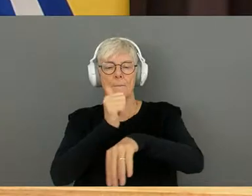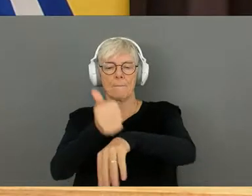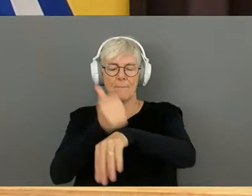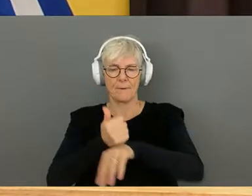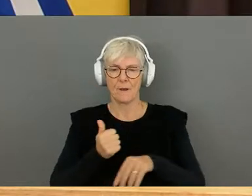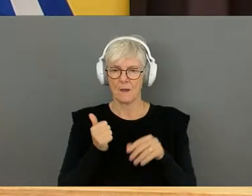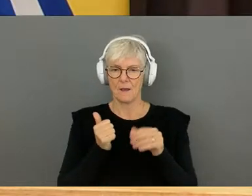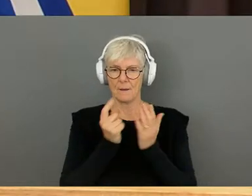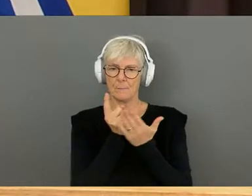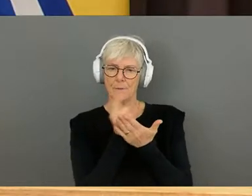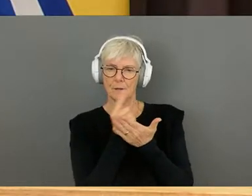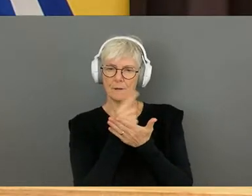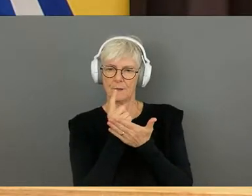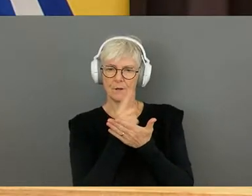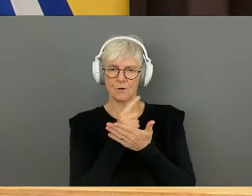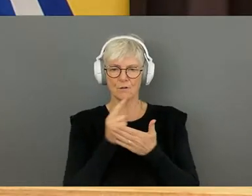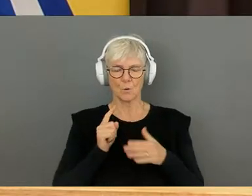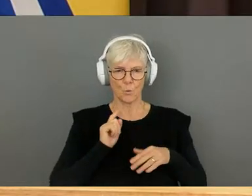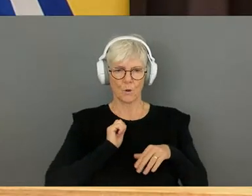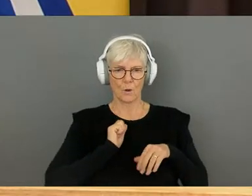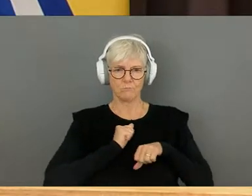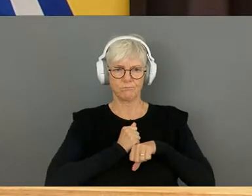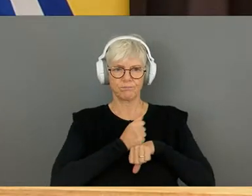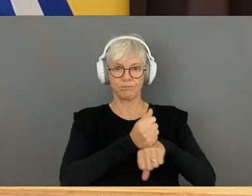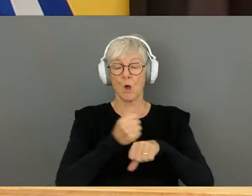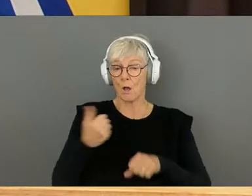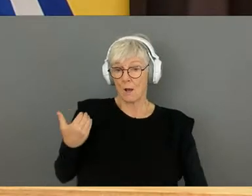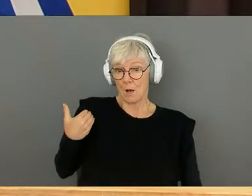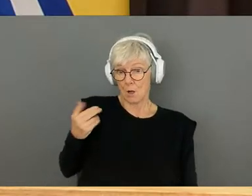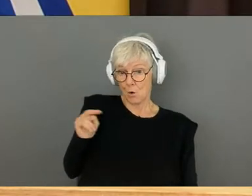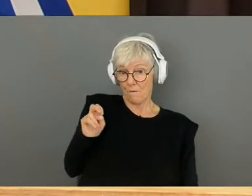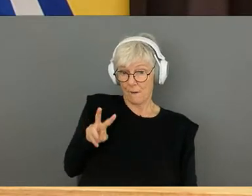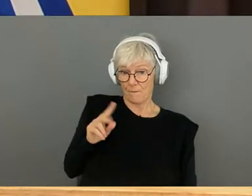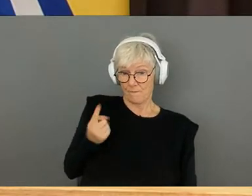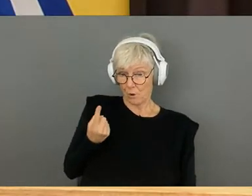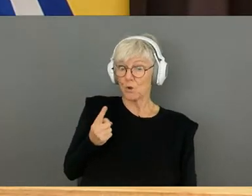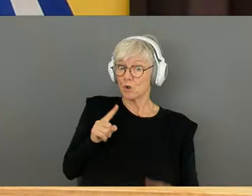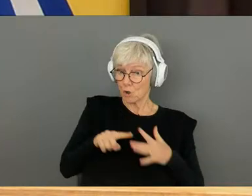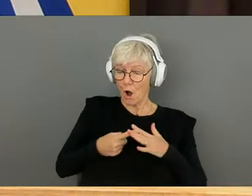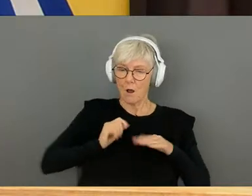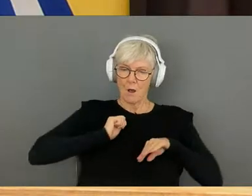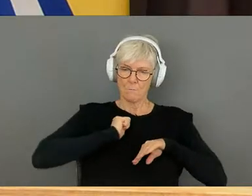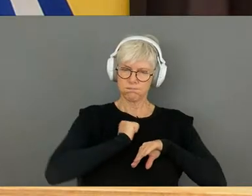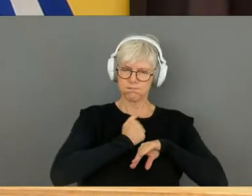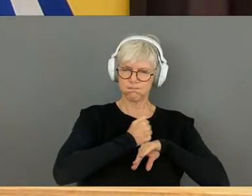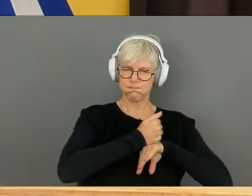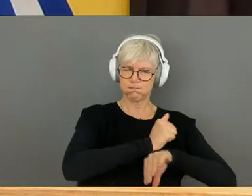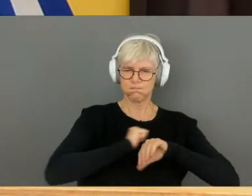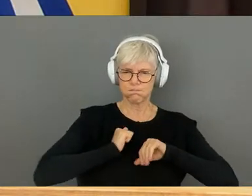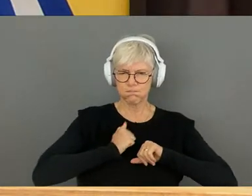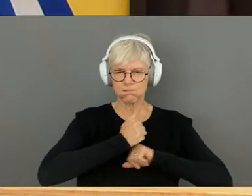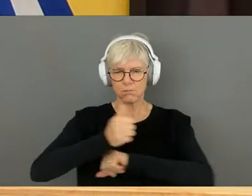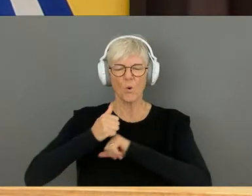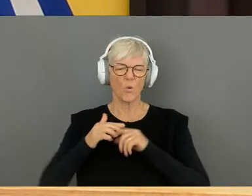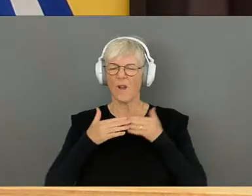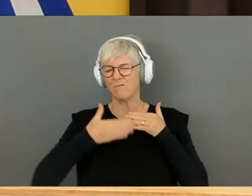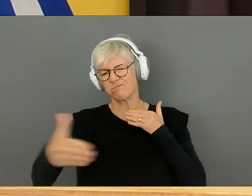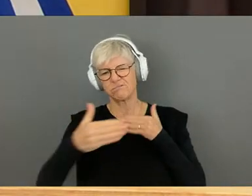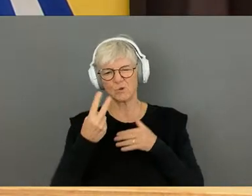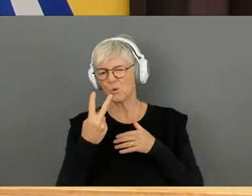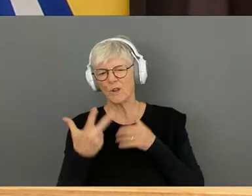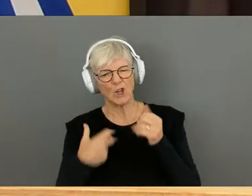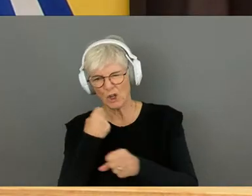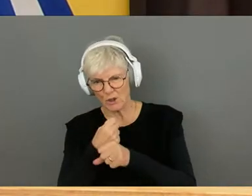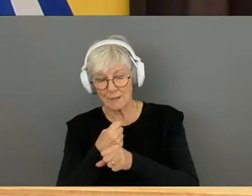started that mass deployment on November 1st of this year. It's going to take about 2 years to get all of those meters installed. But those meters have